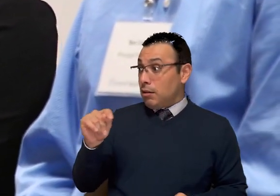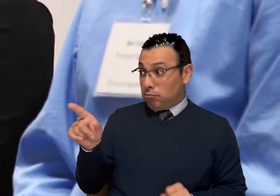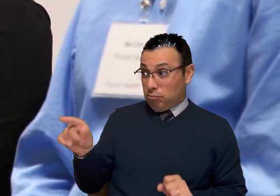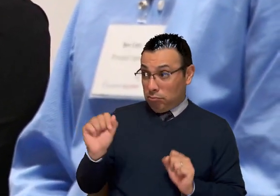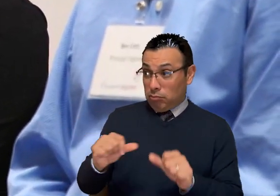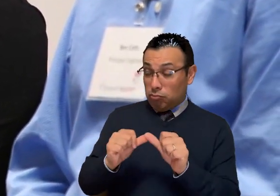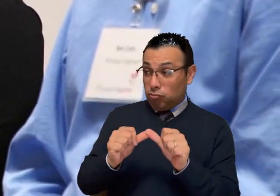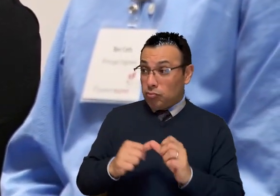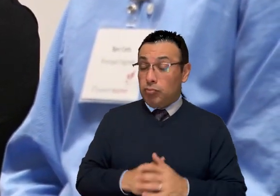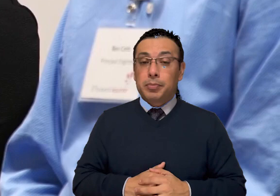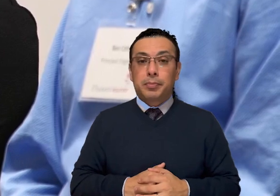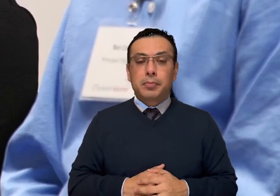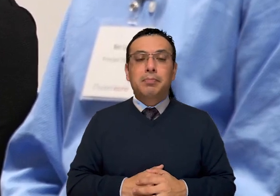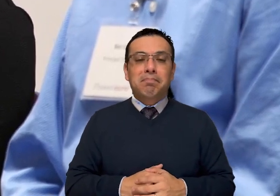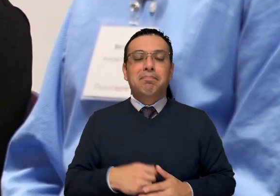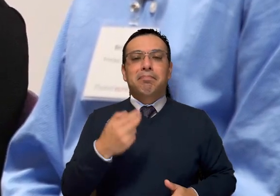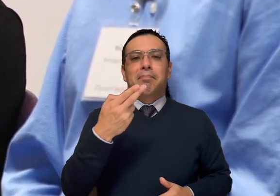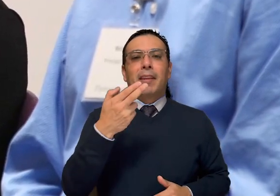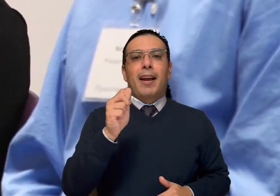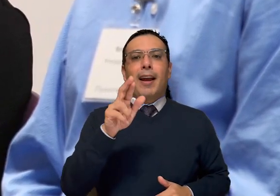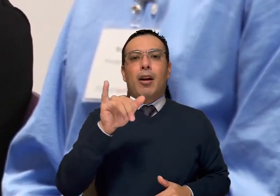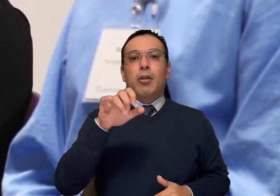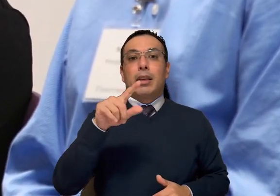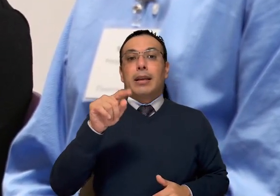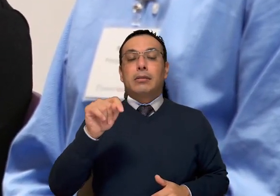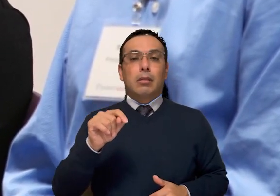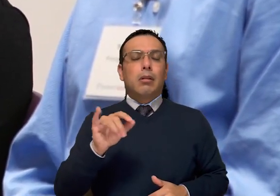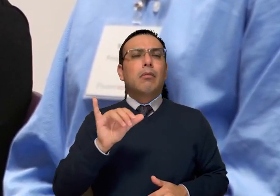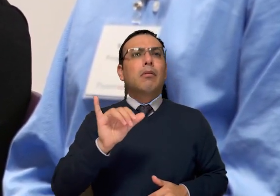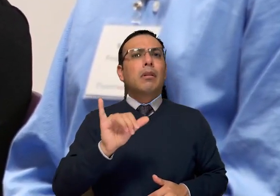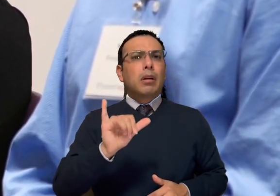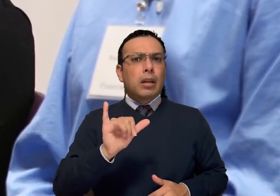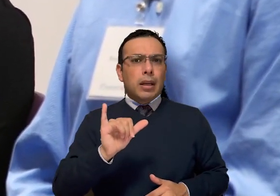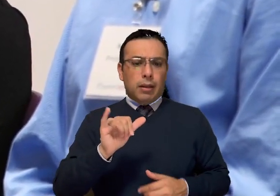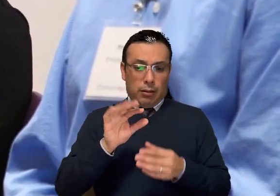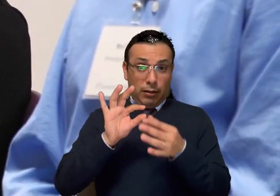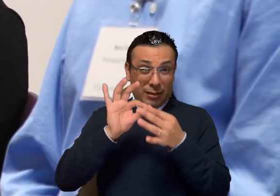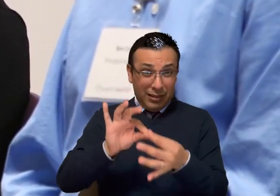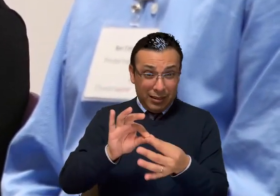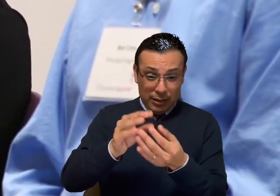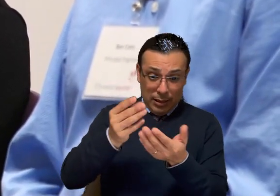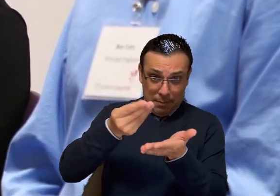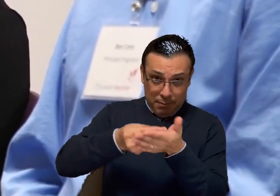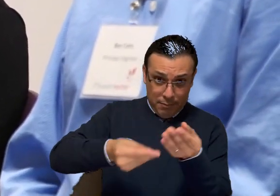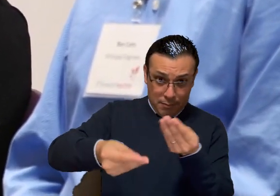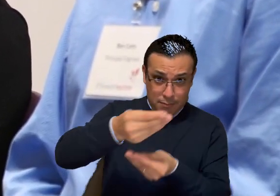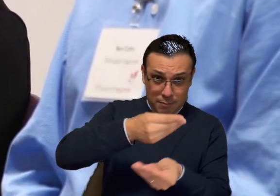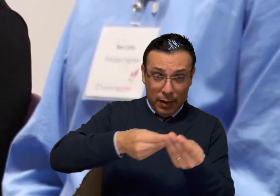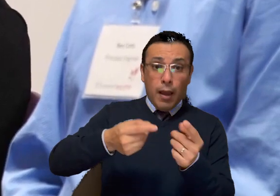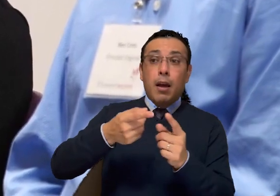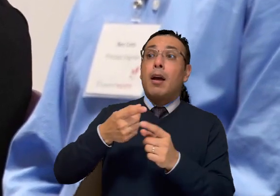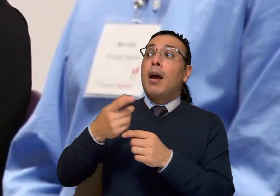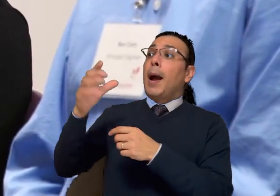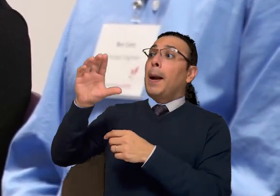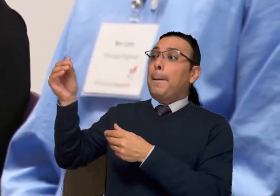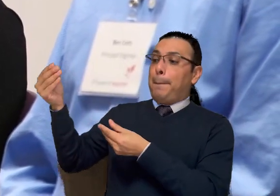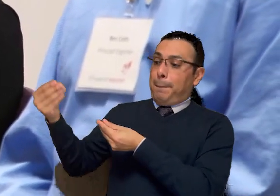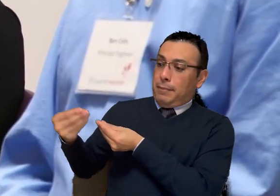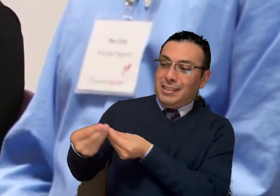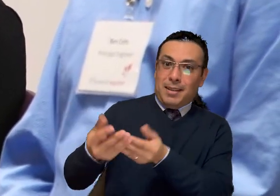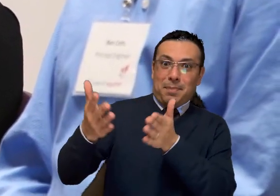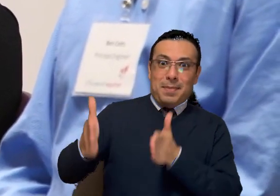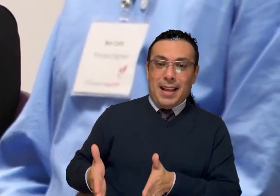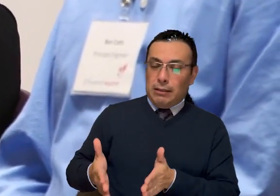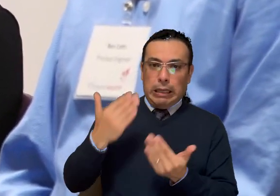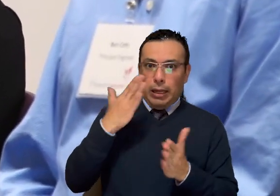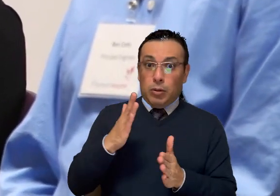on the financials of some of our suppliers. What I would say is we are hosting a supplier event. We will be hosting a series of supplier events, the